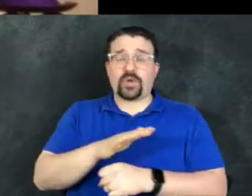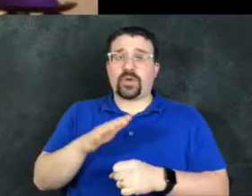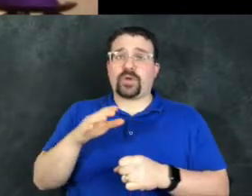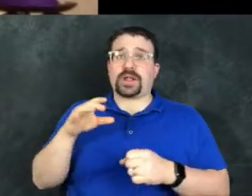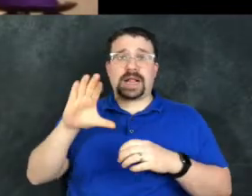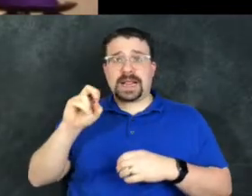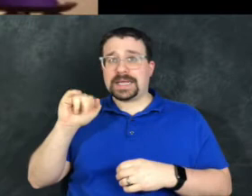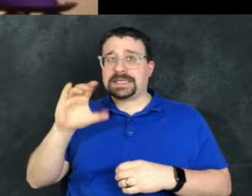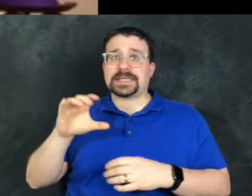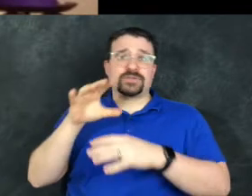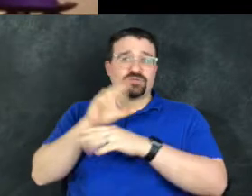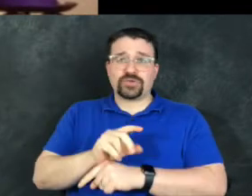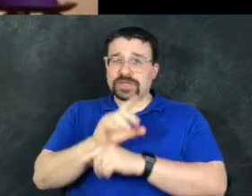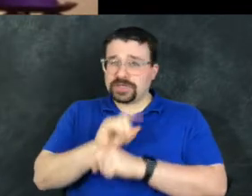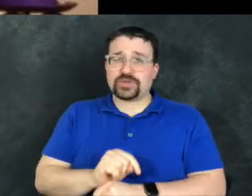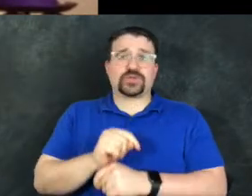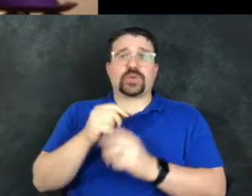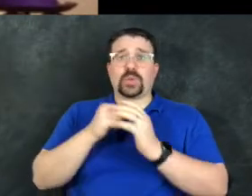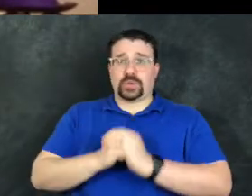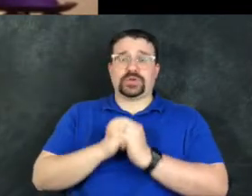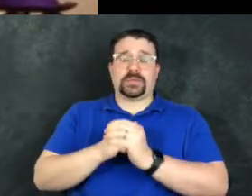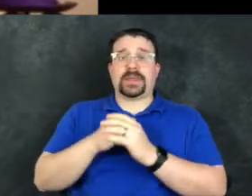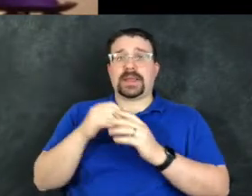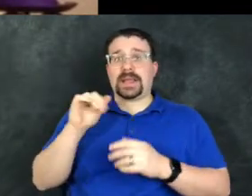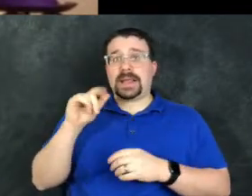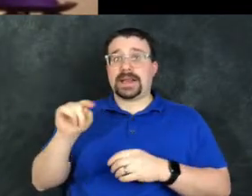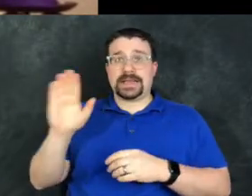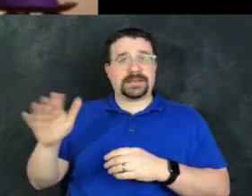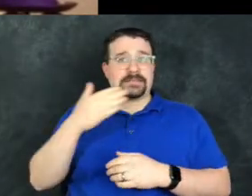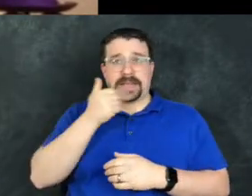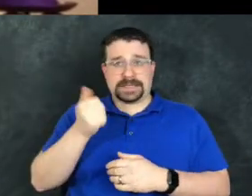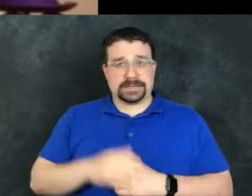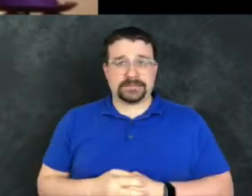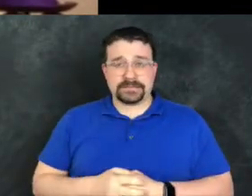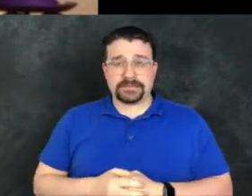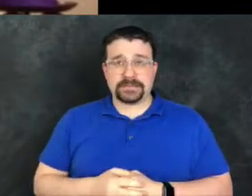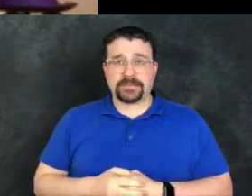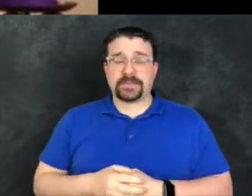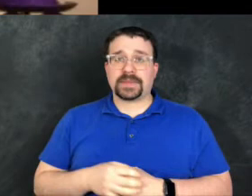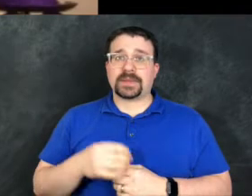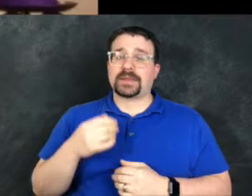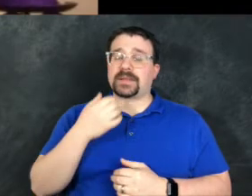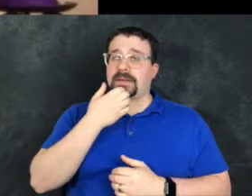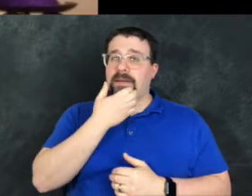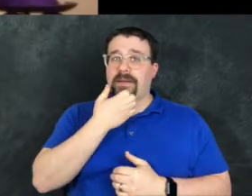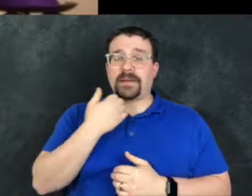full classic traditional worship at its finest.